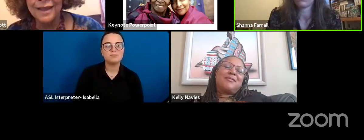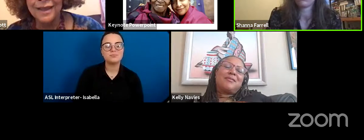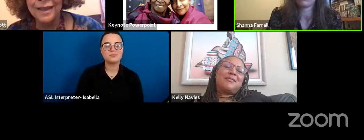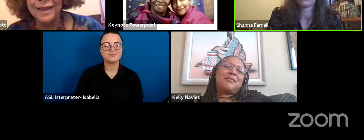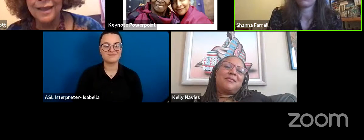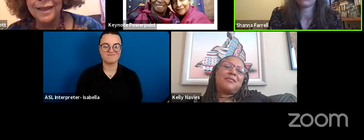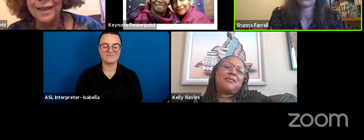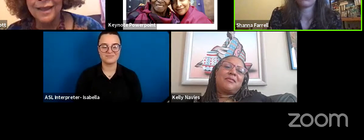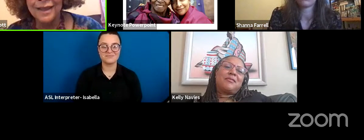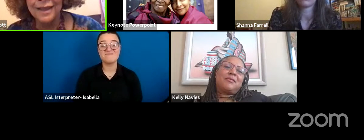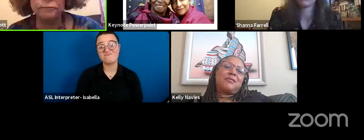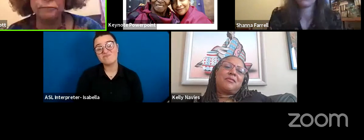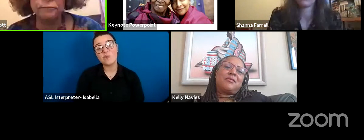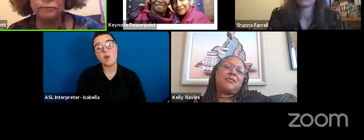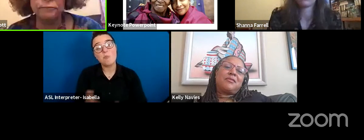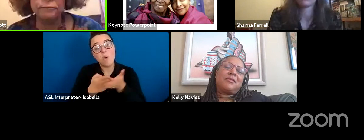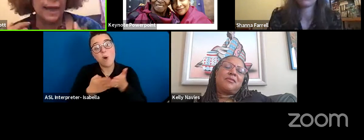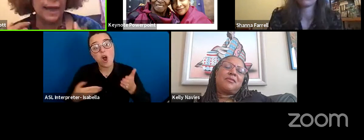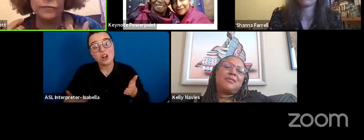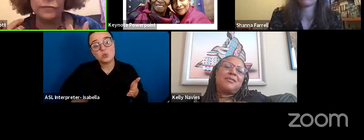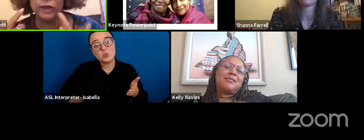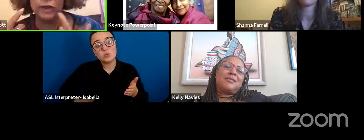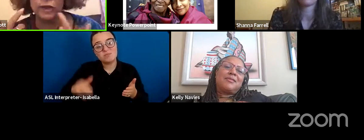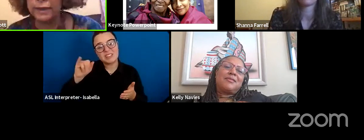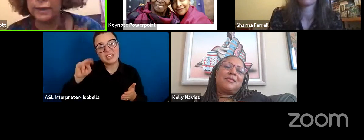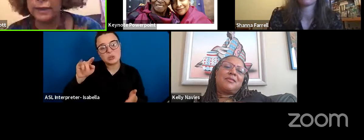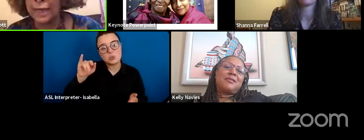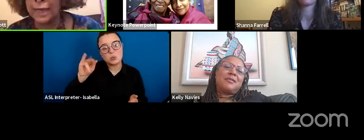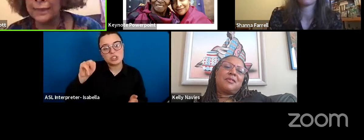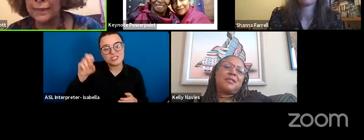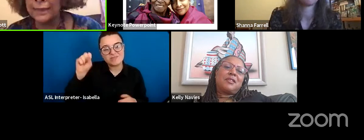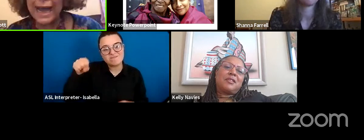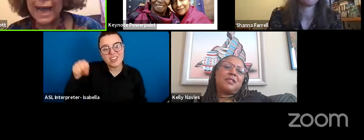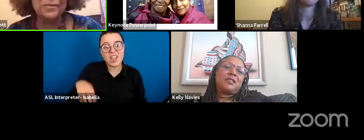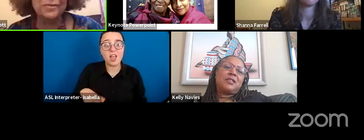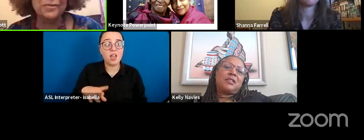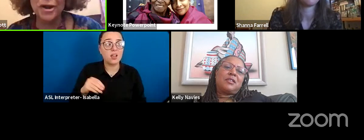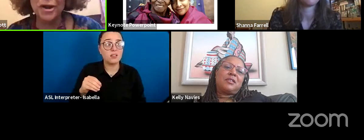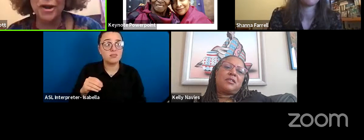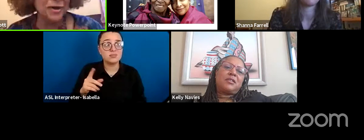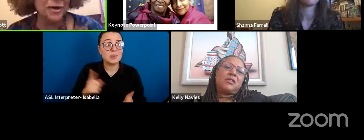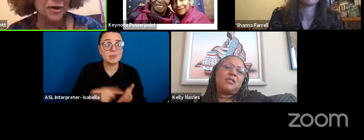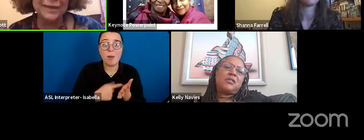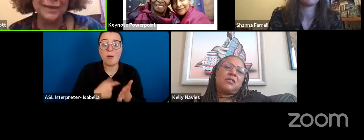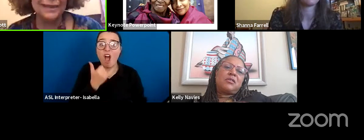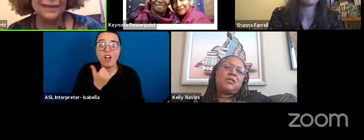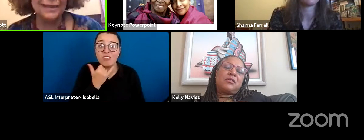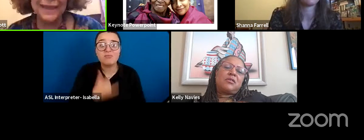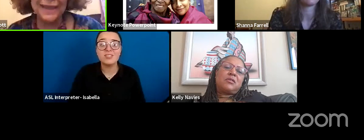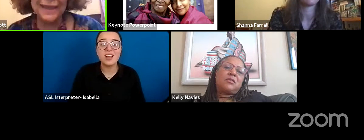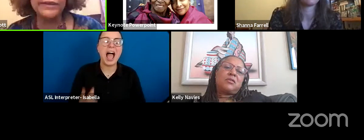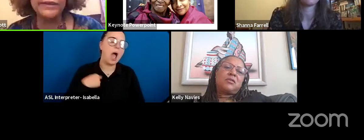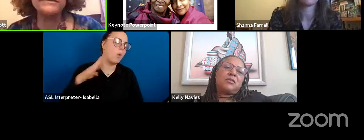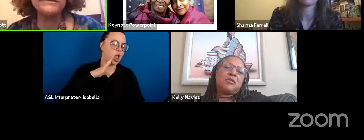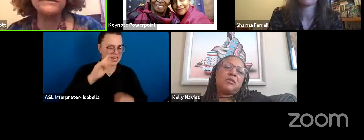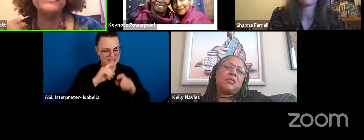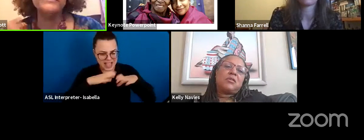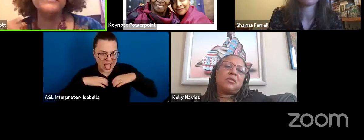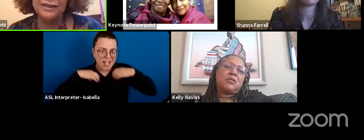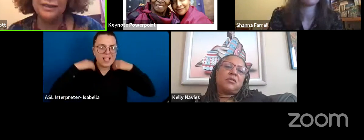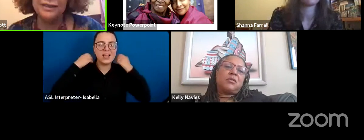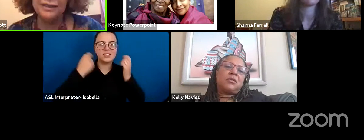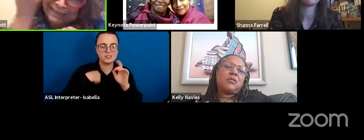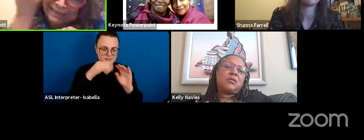I think it's partially intuitive, but I'm just incorrect a lot. I will be working on this necklace and the necklace is